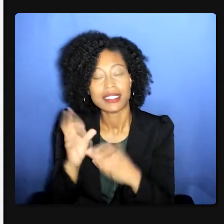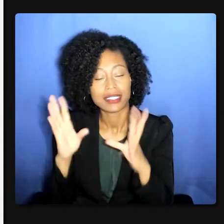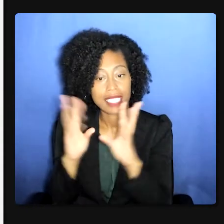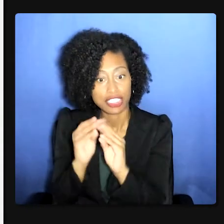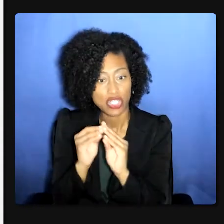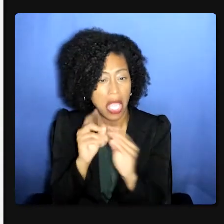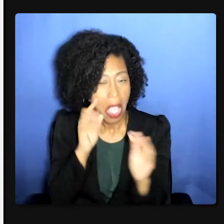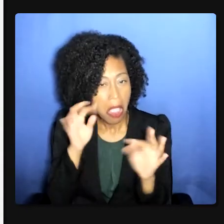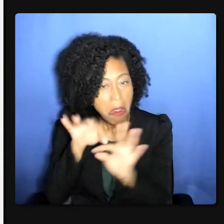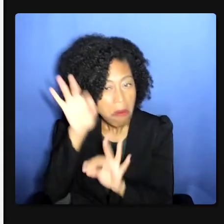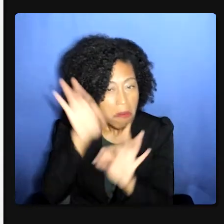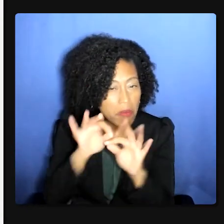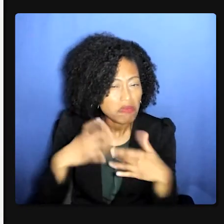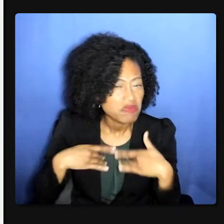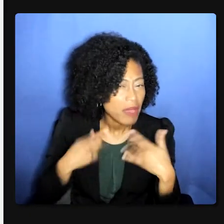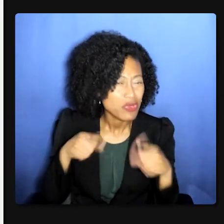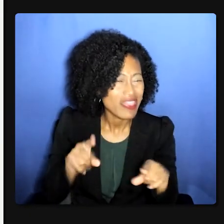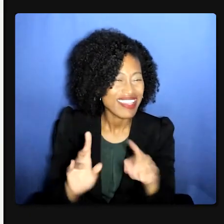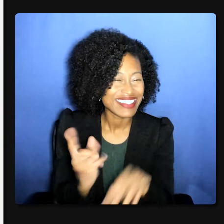there.